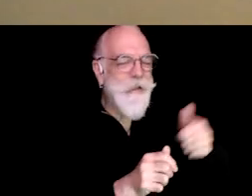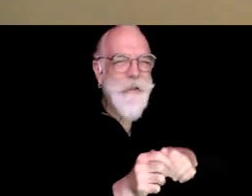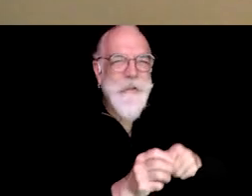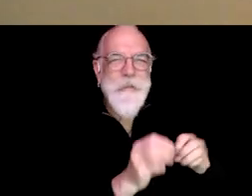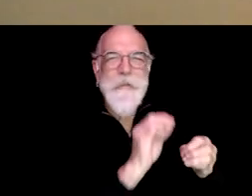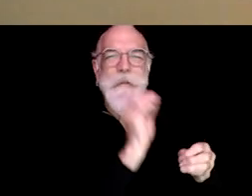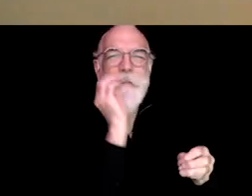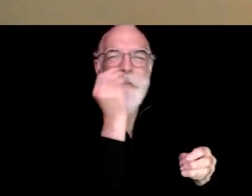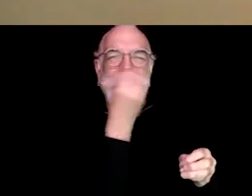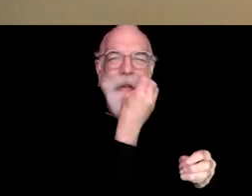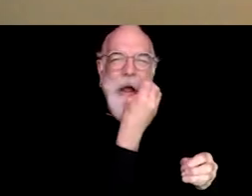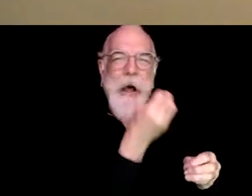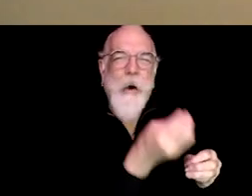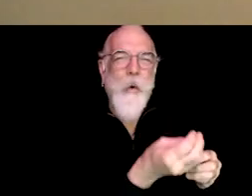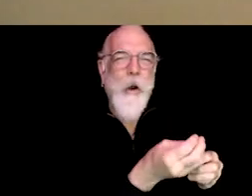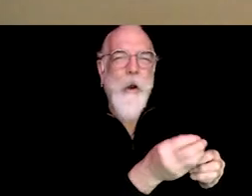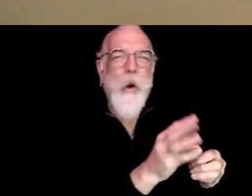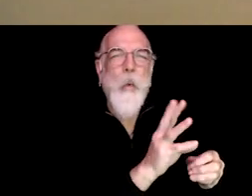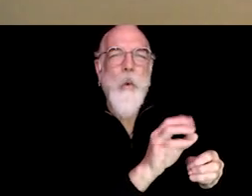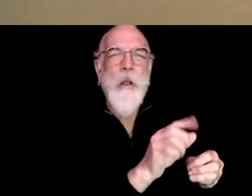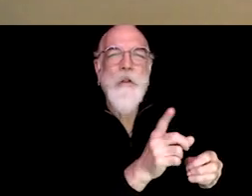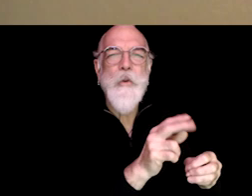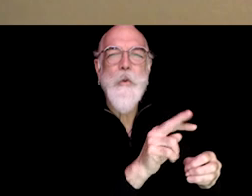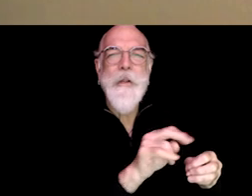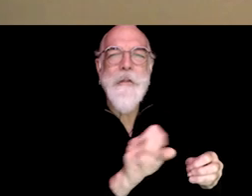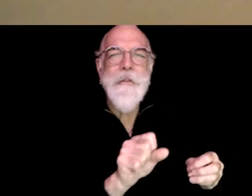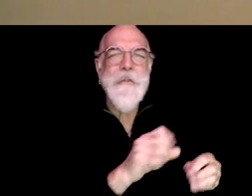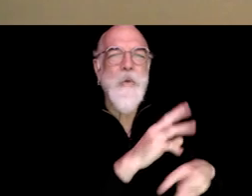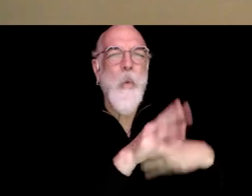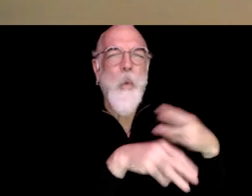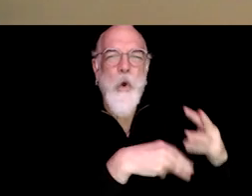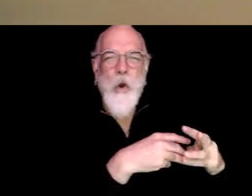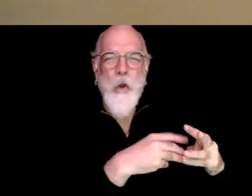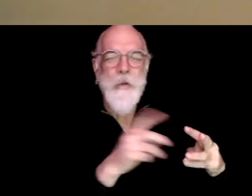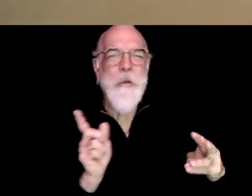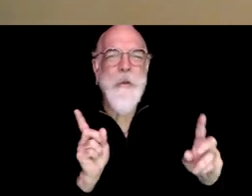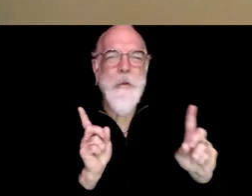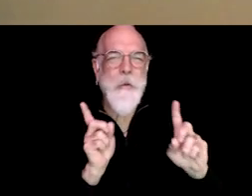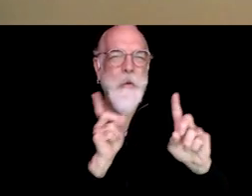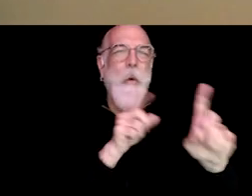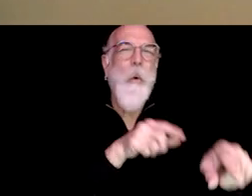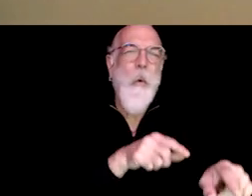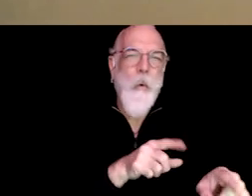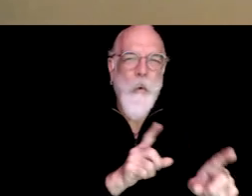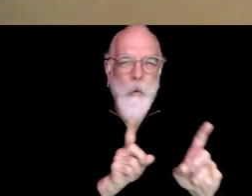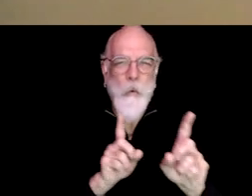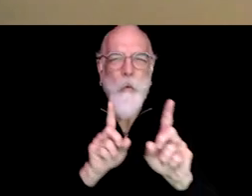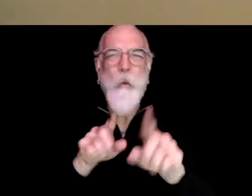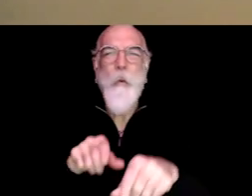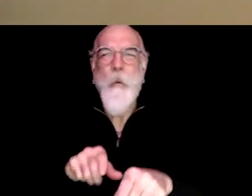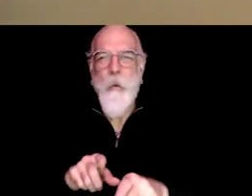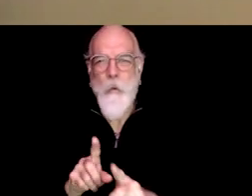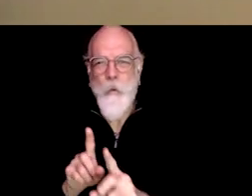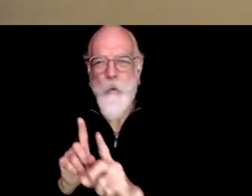enchanted flower, wilderness world. He went out.